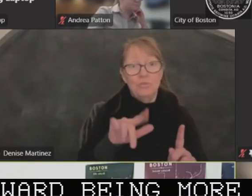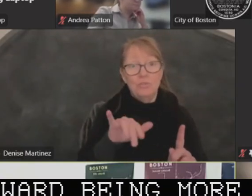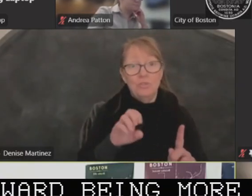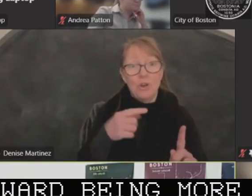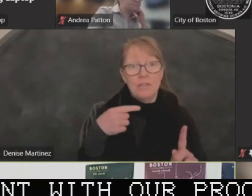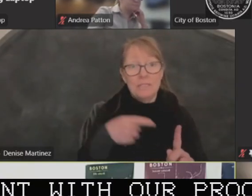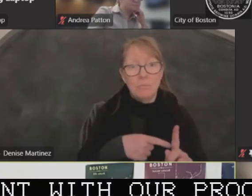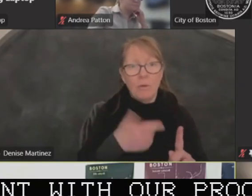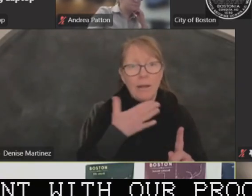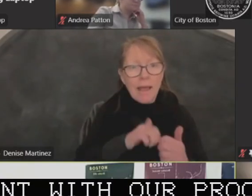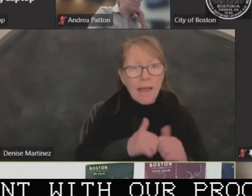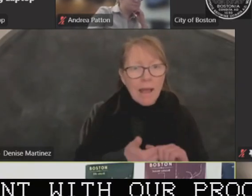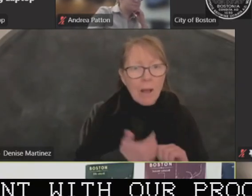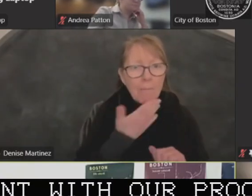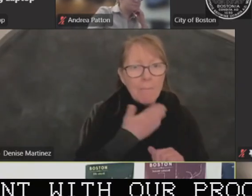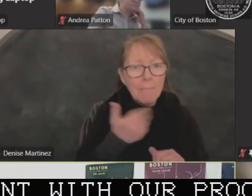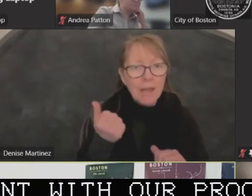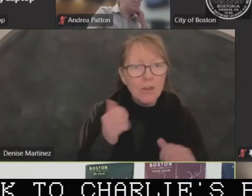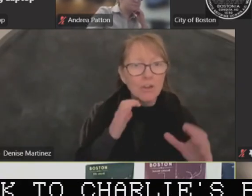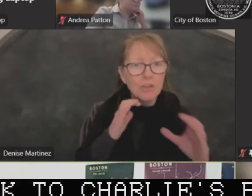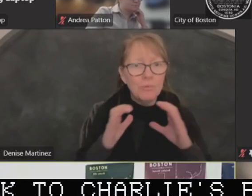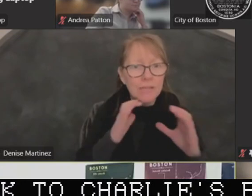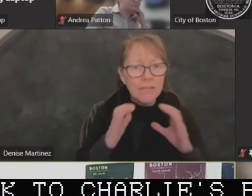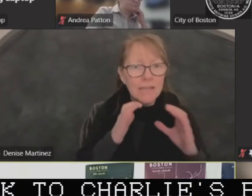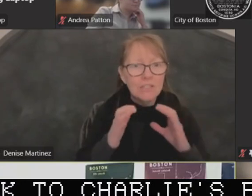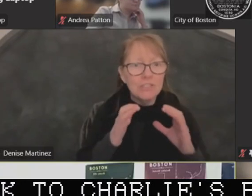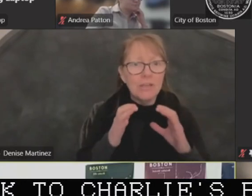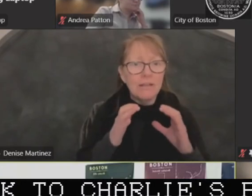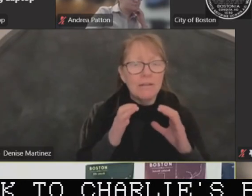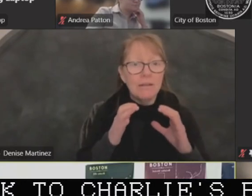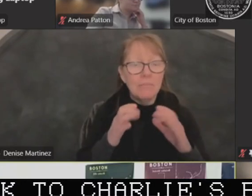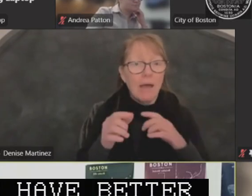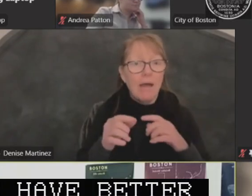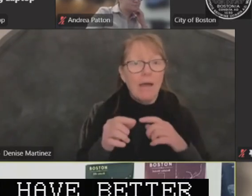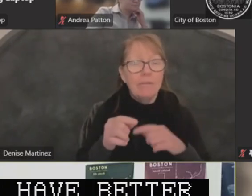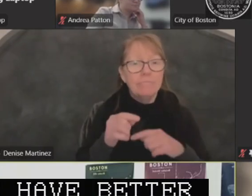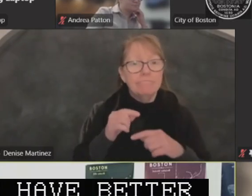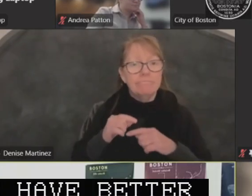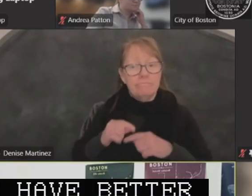communication throughout? The earlier engagement, definitely a really important part of that.